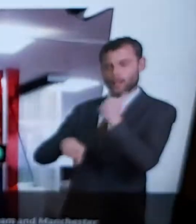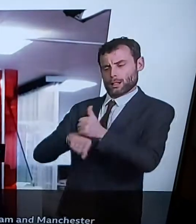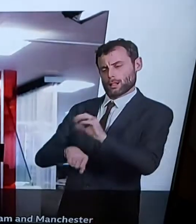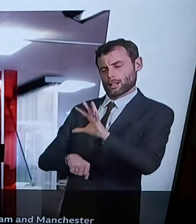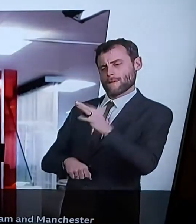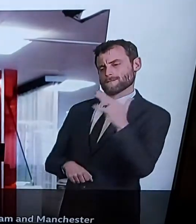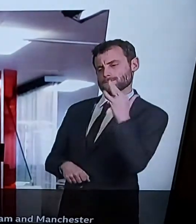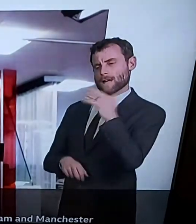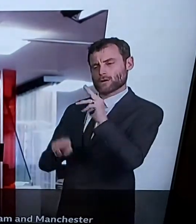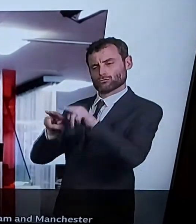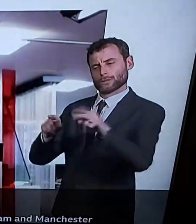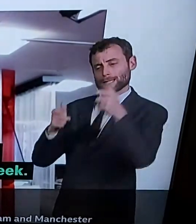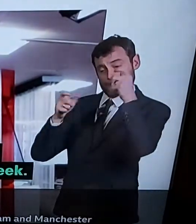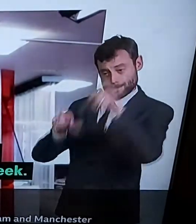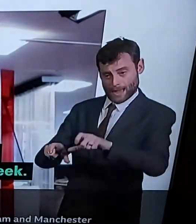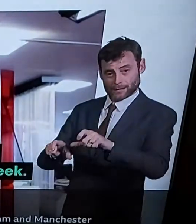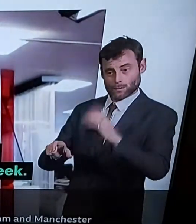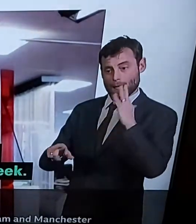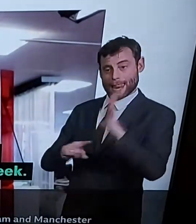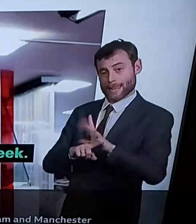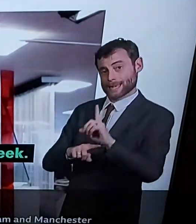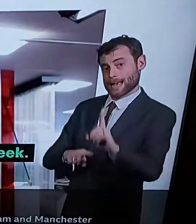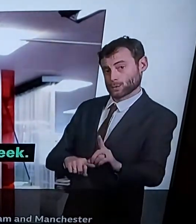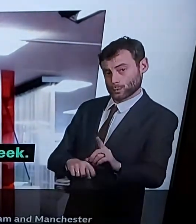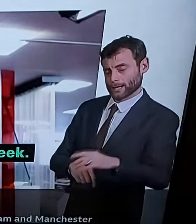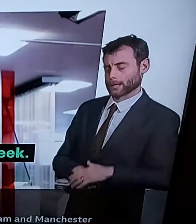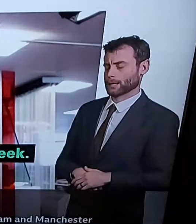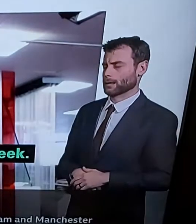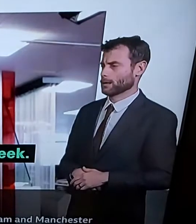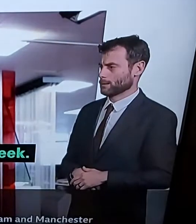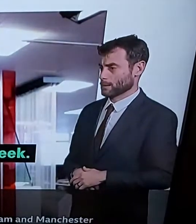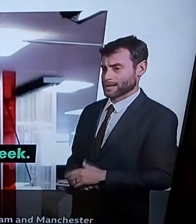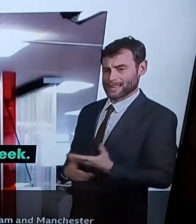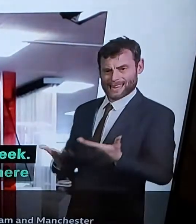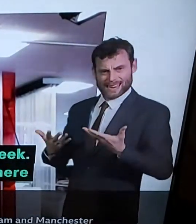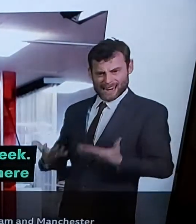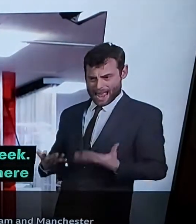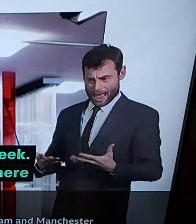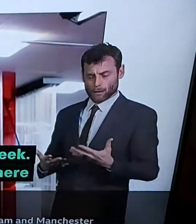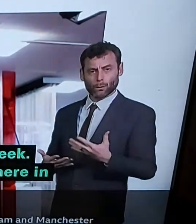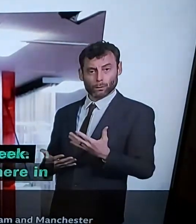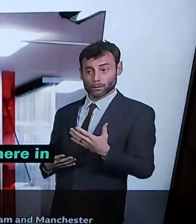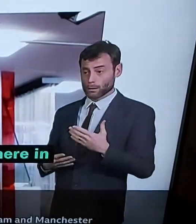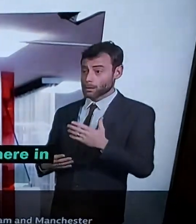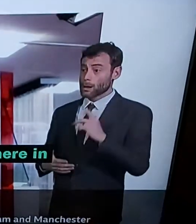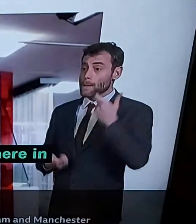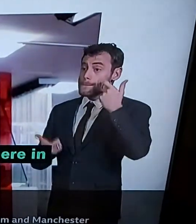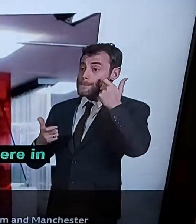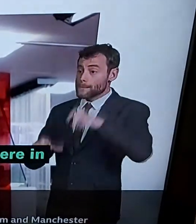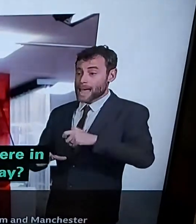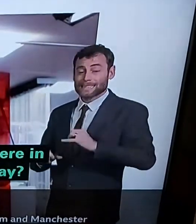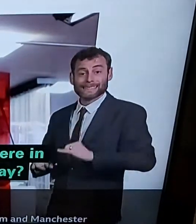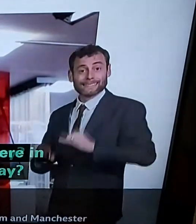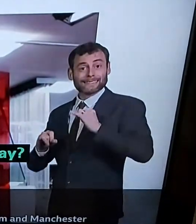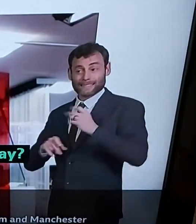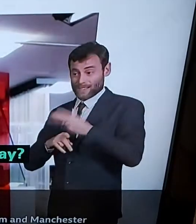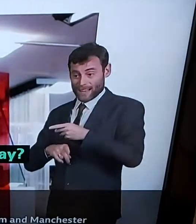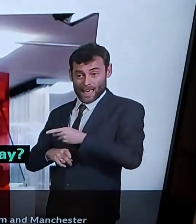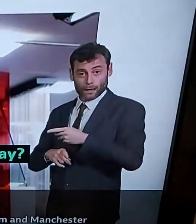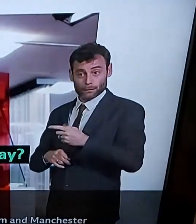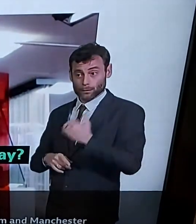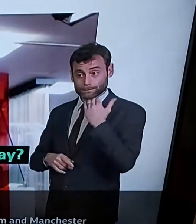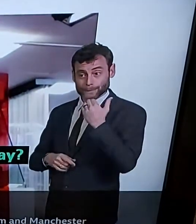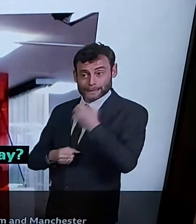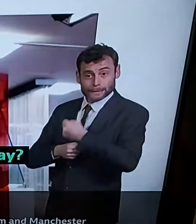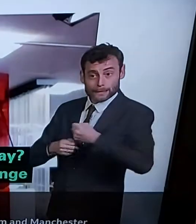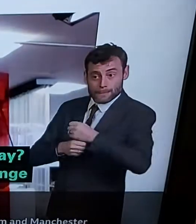How much spare capacity is there in London's critical care beds today? How do you expect that to change over the weekend?